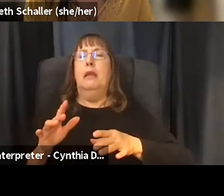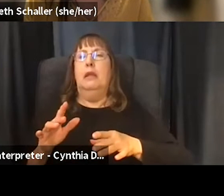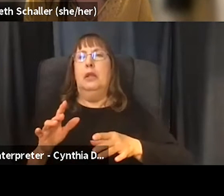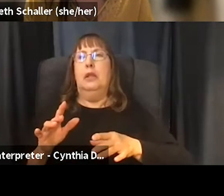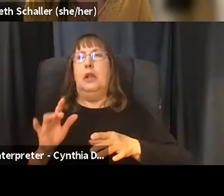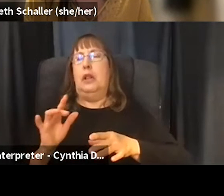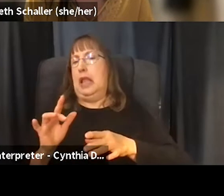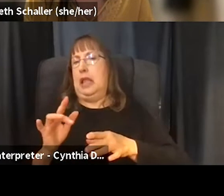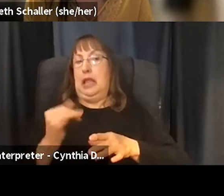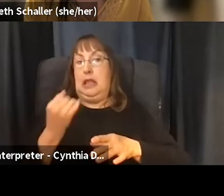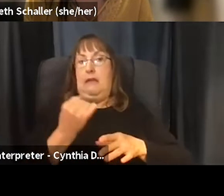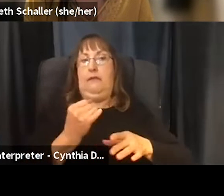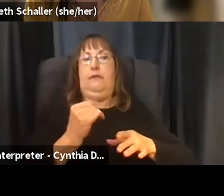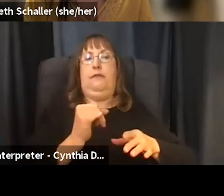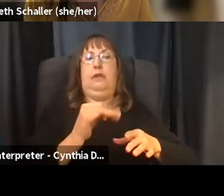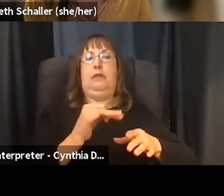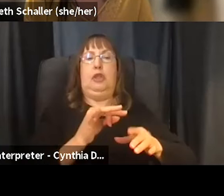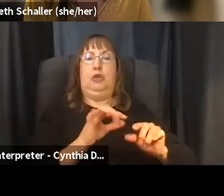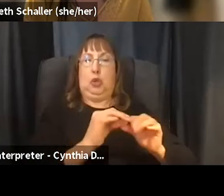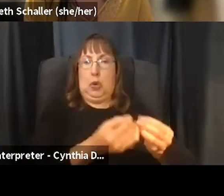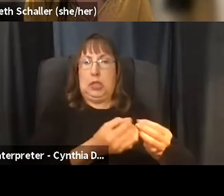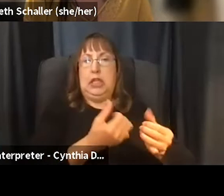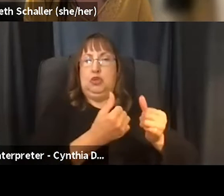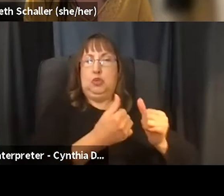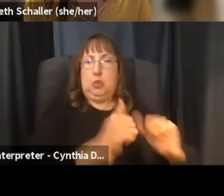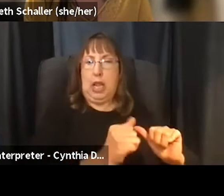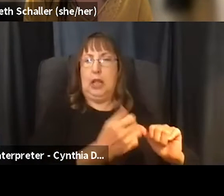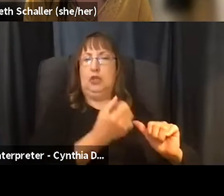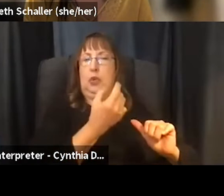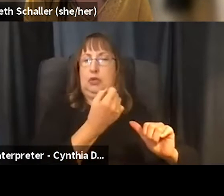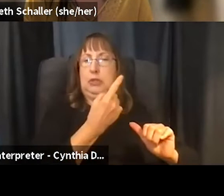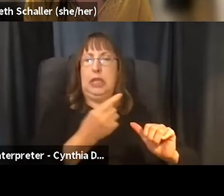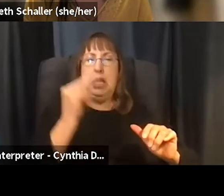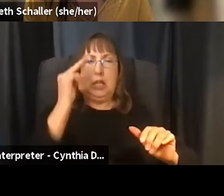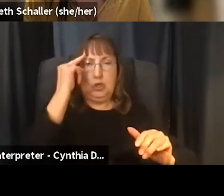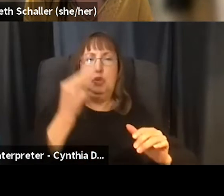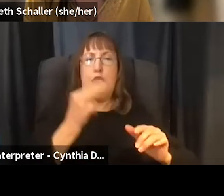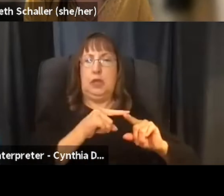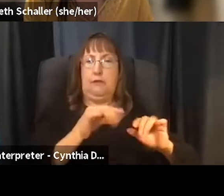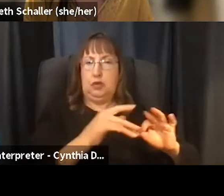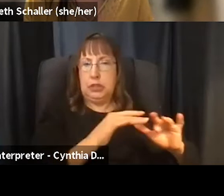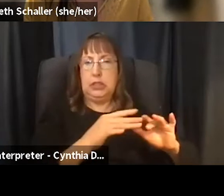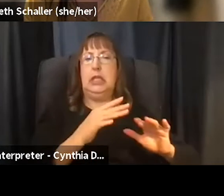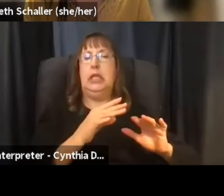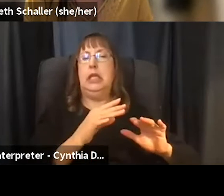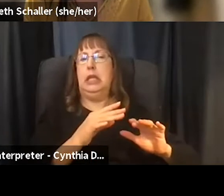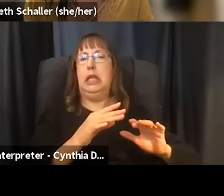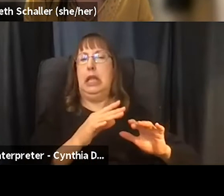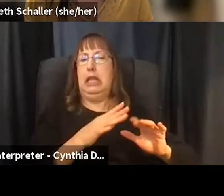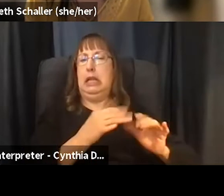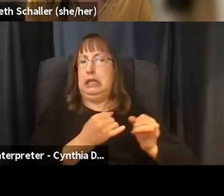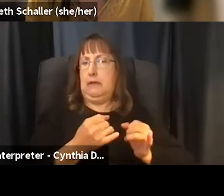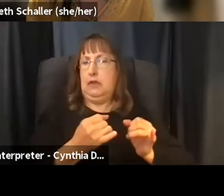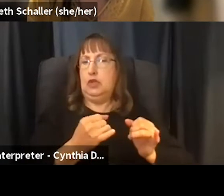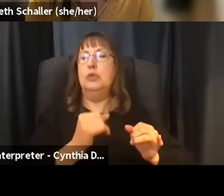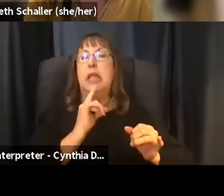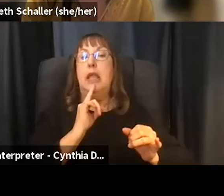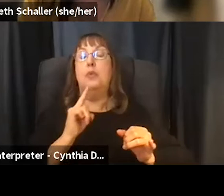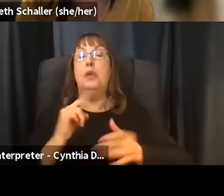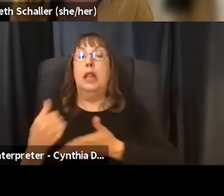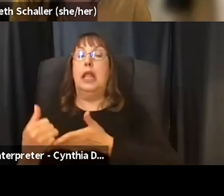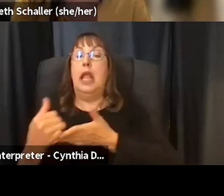to understand neurodiversity and neurodiverse individuals. And they really helped facilitate a lot of